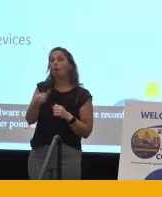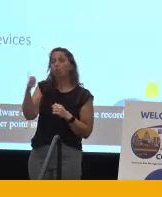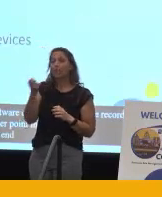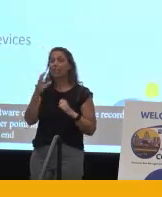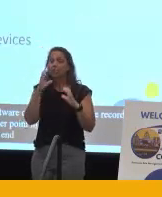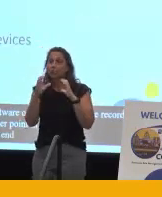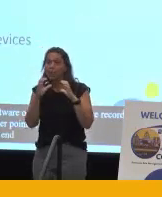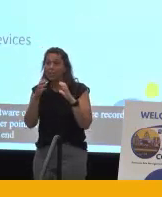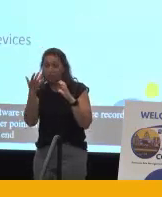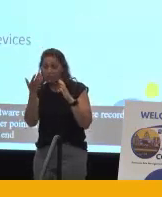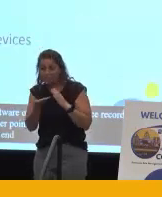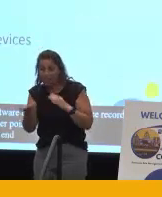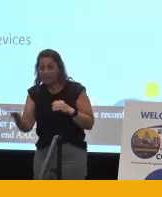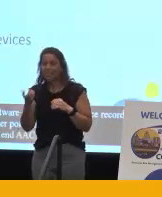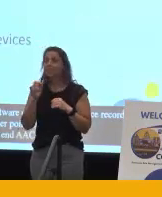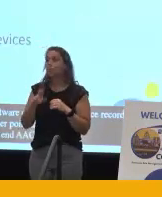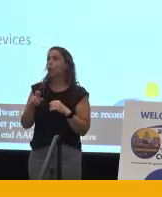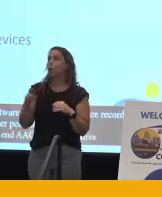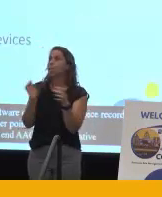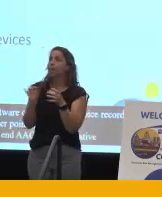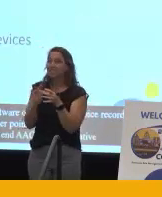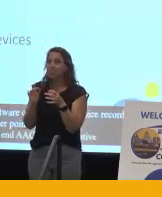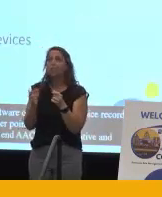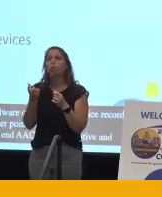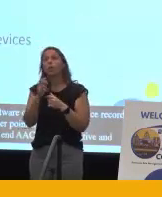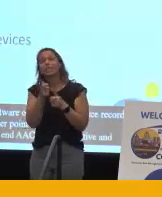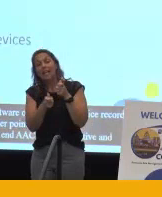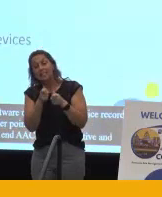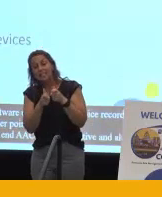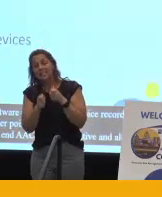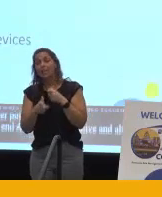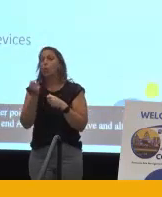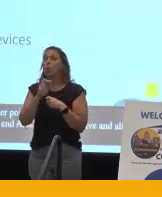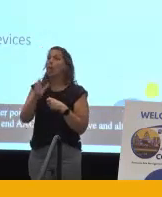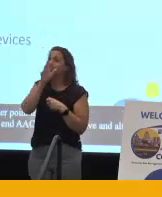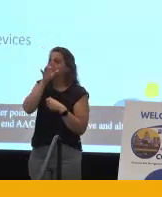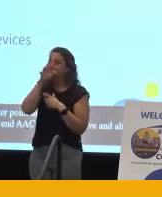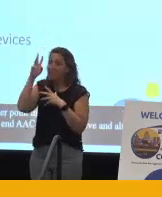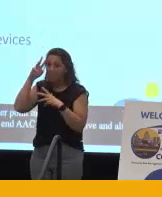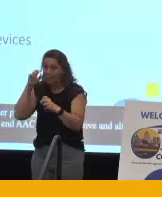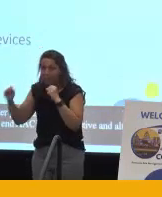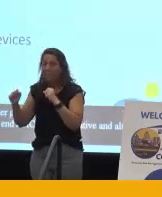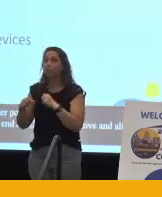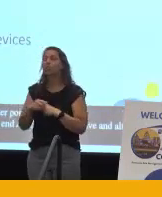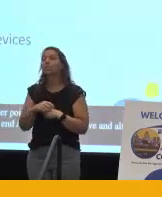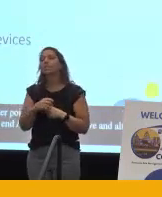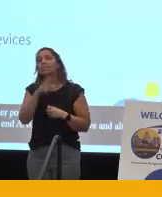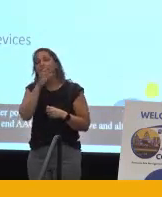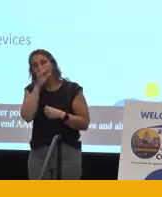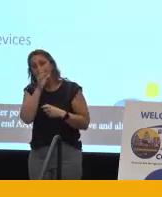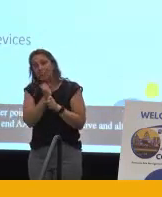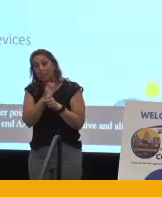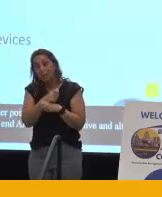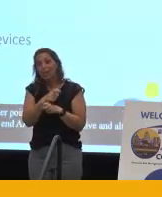communication devices, messaging, texting, voice amplification, speech generating